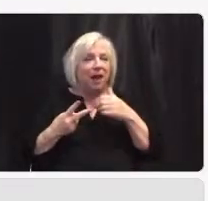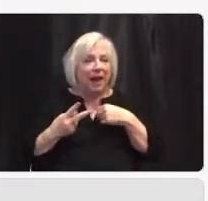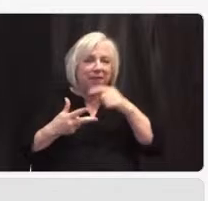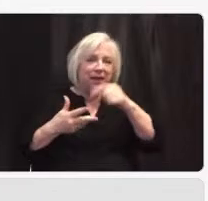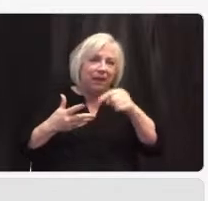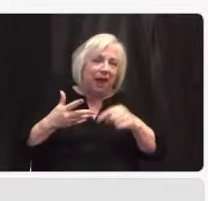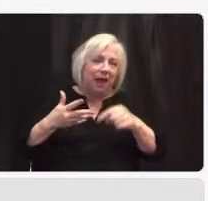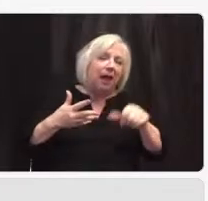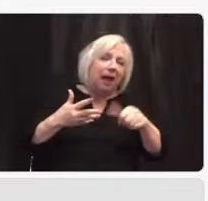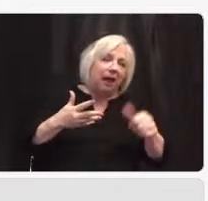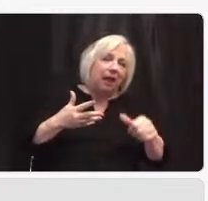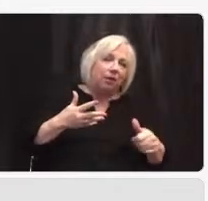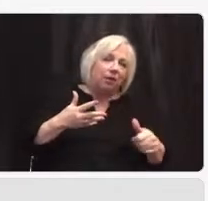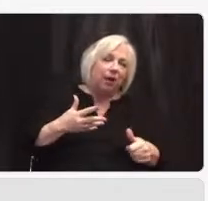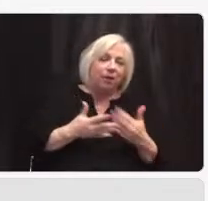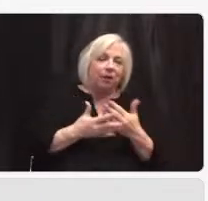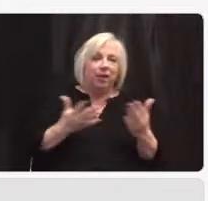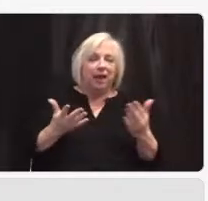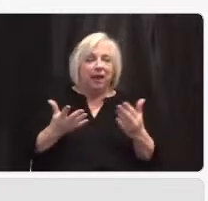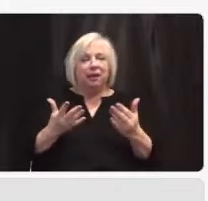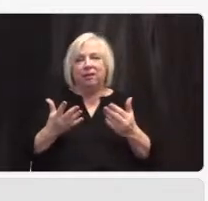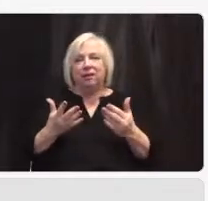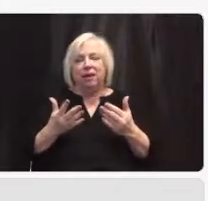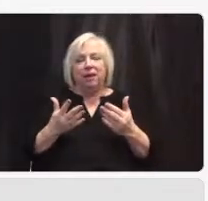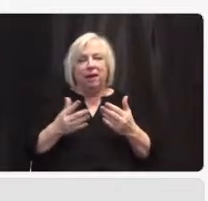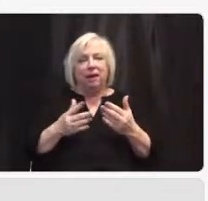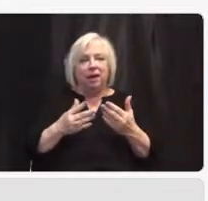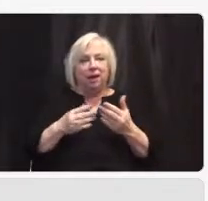other things really stacking up on us.